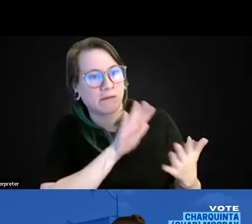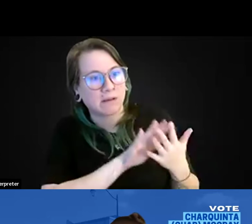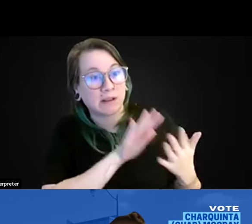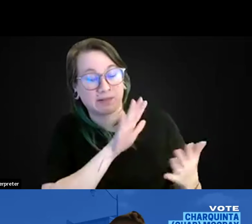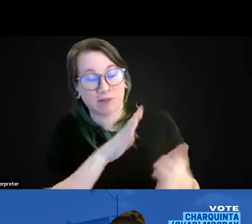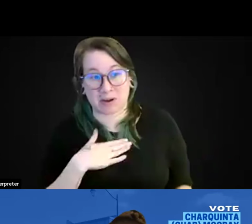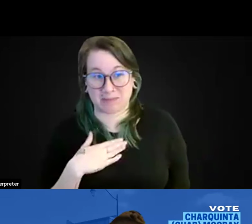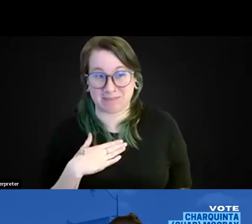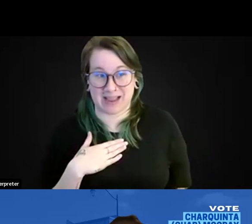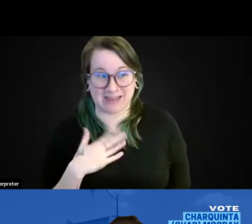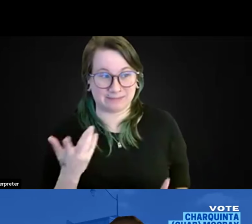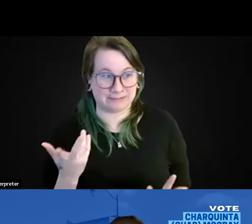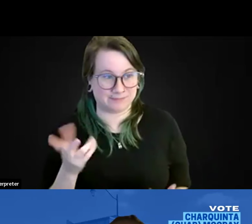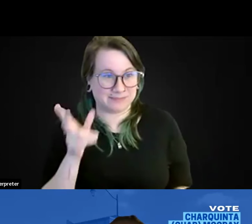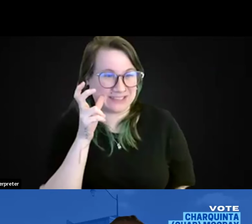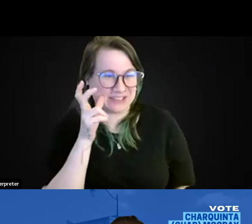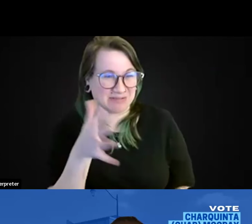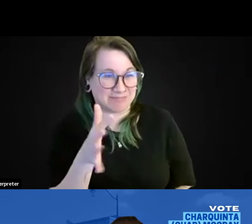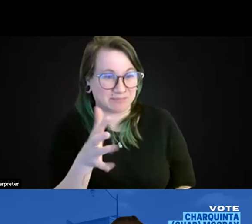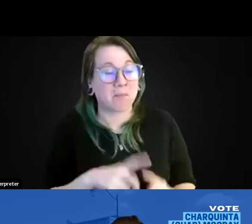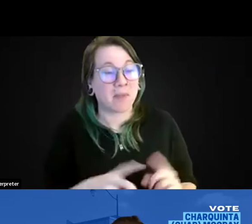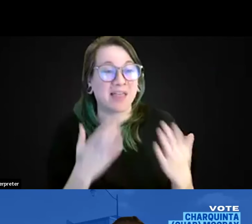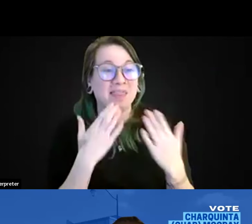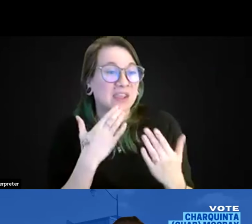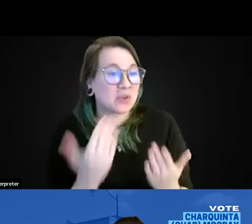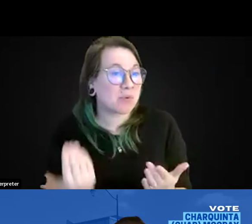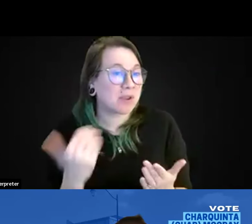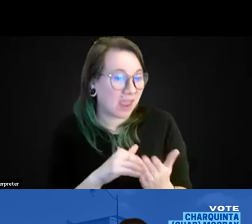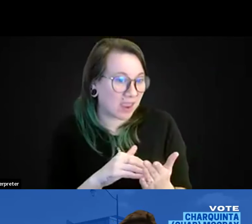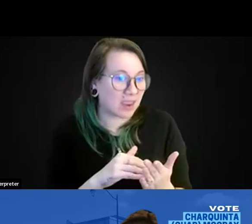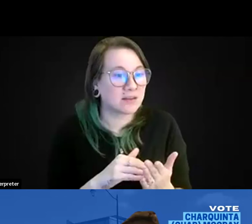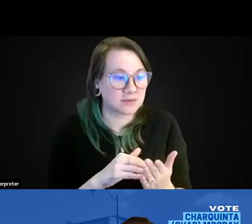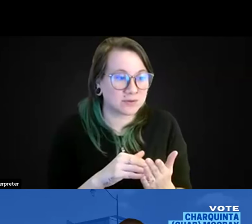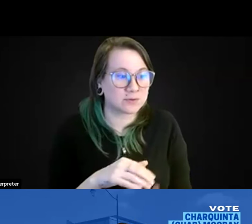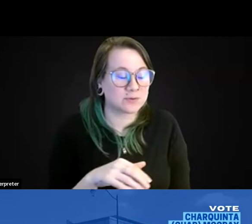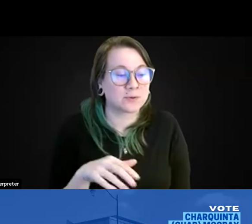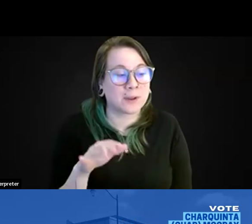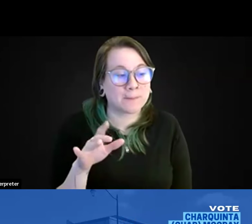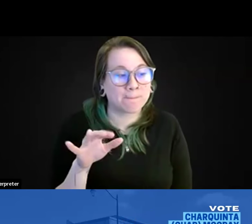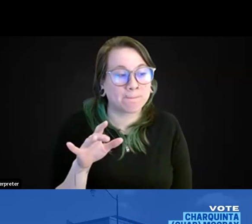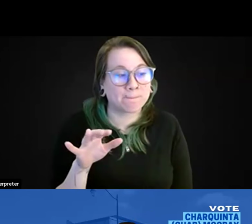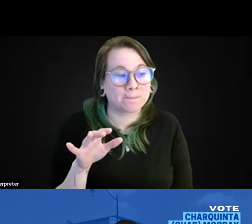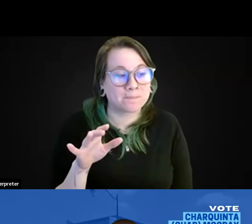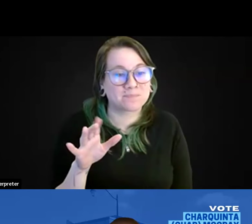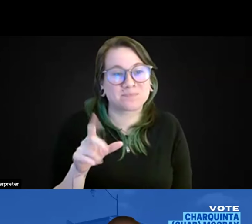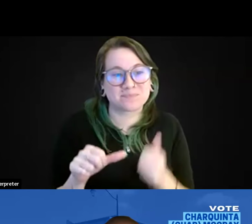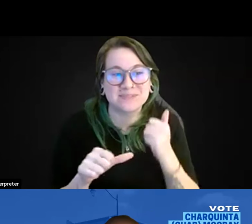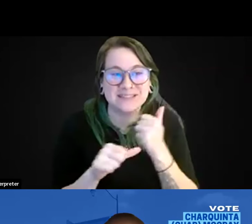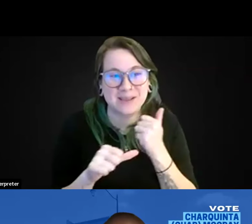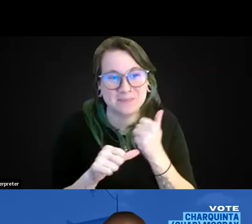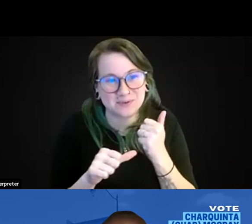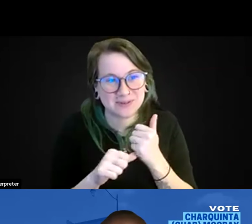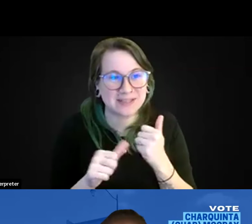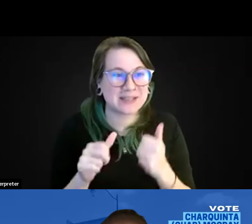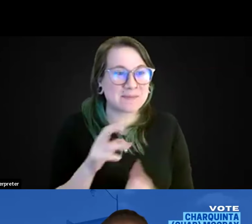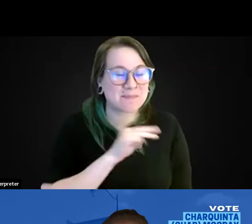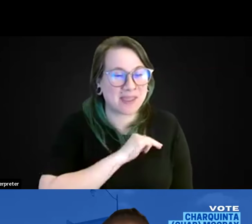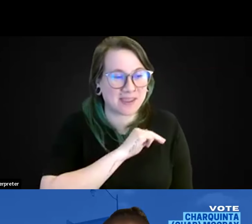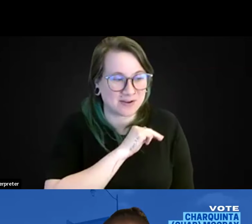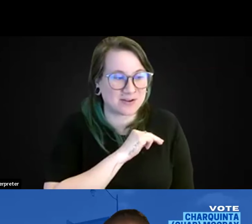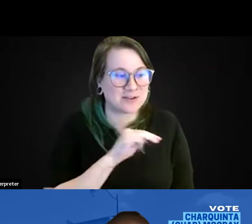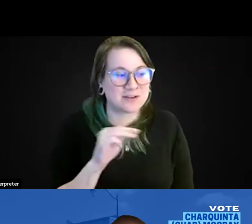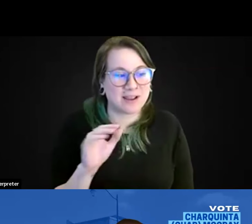end. But thank you again to DipMed Deputy Mayor Albert. We